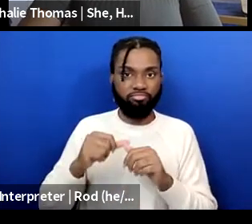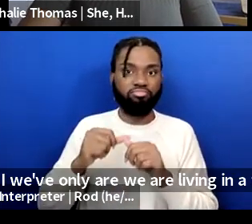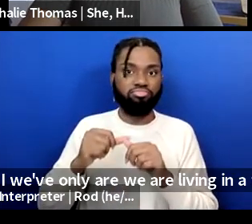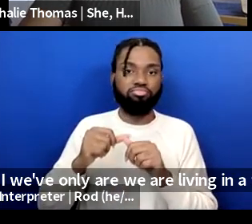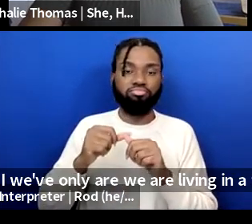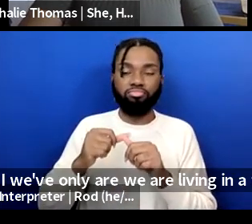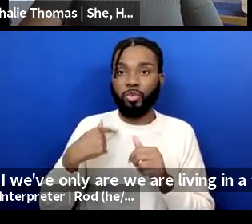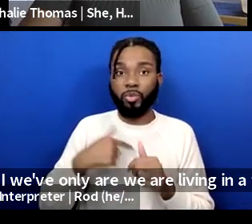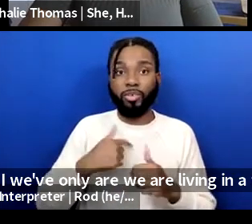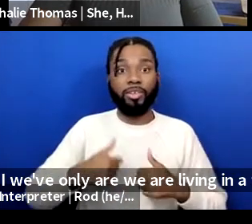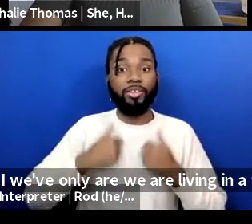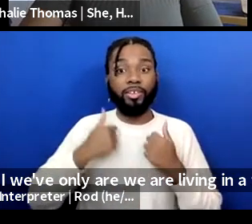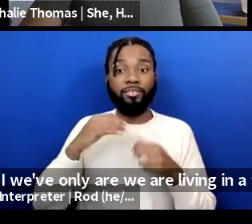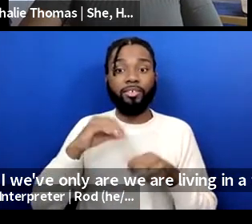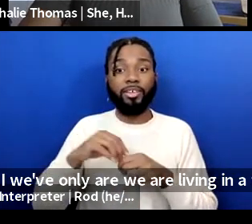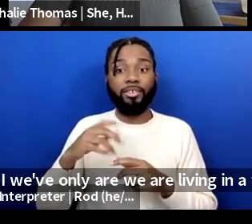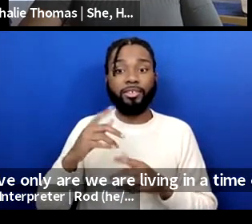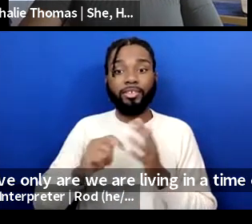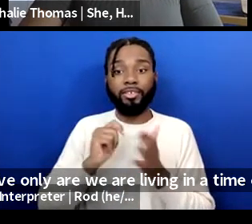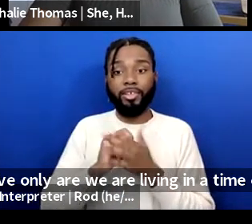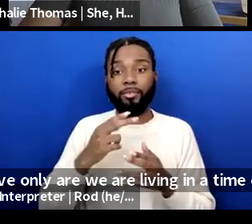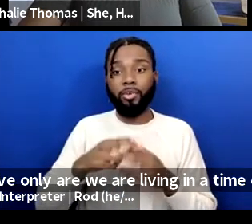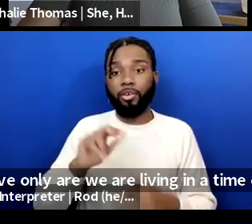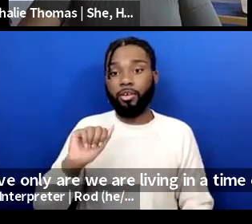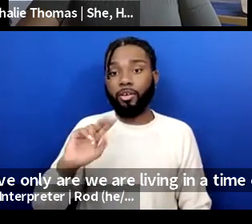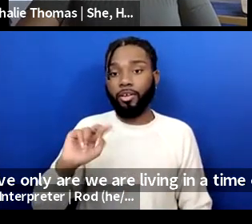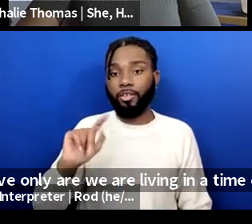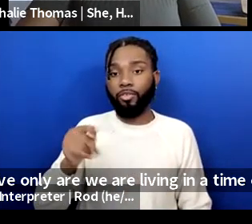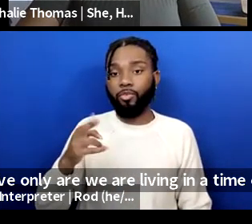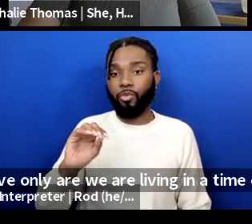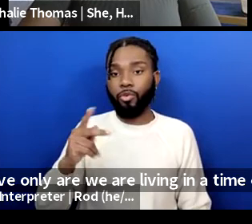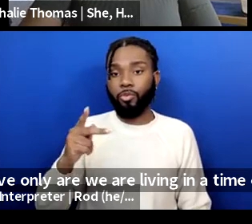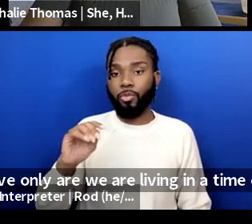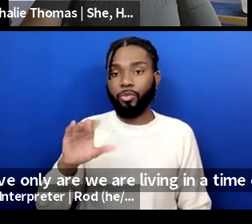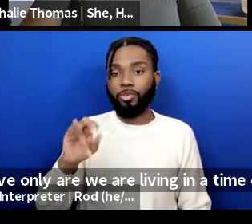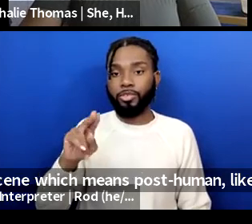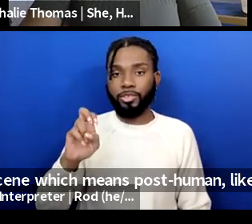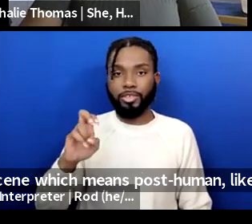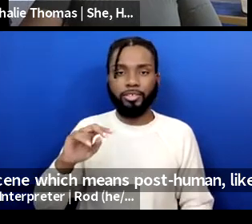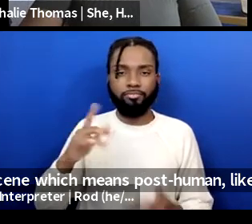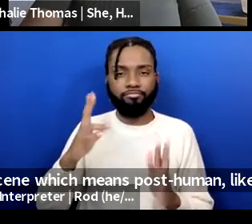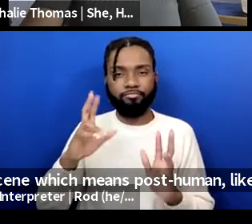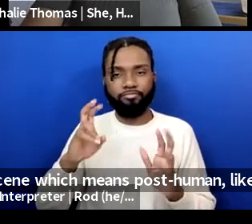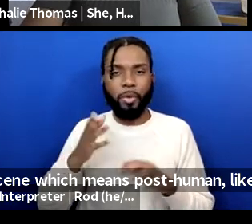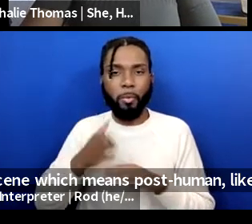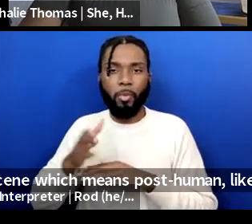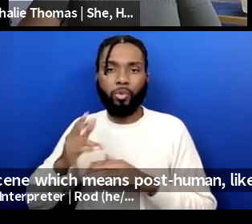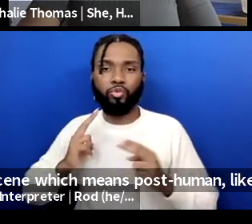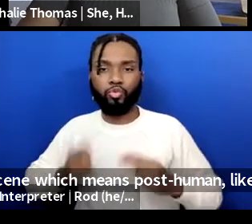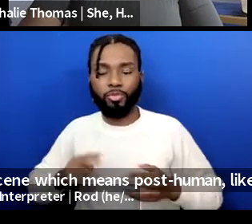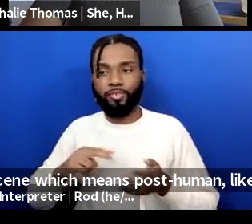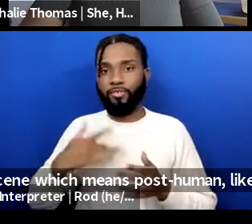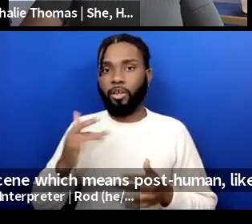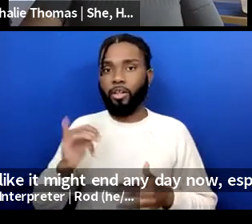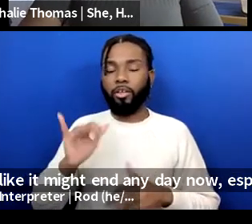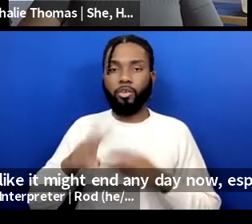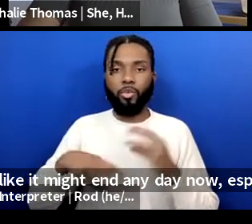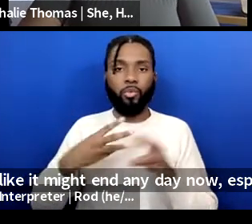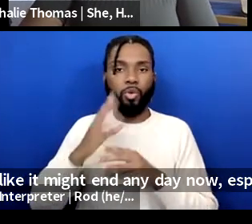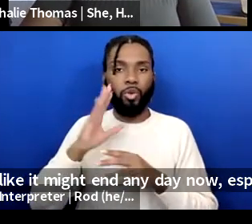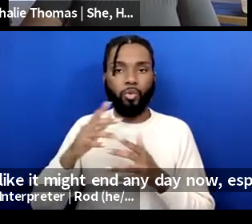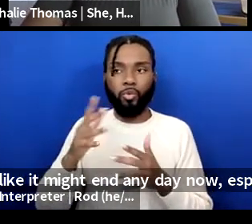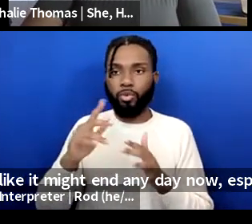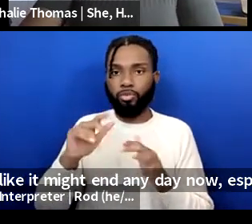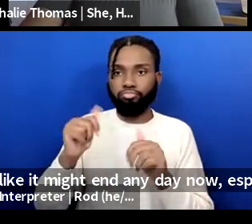time called the Anthropocene, which means post-human. Like the world feels like it might end any day now, especially if we don't make